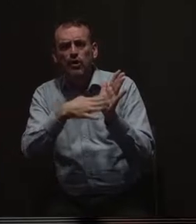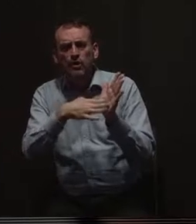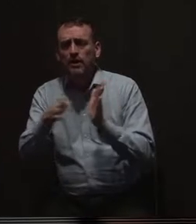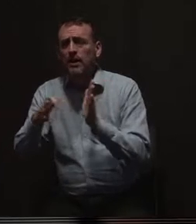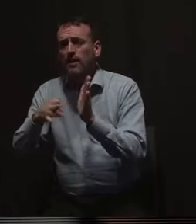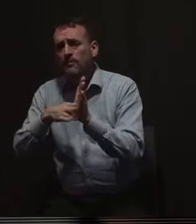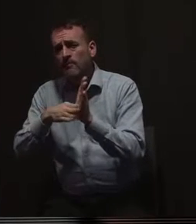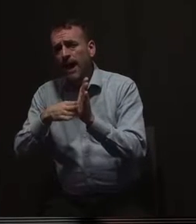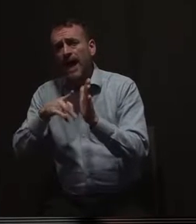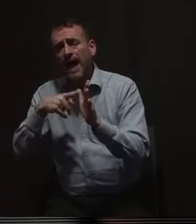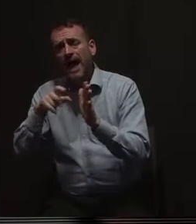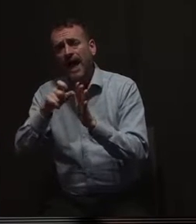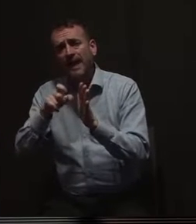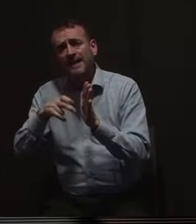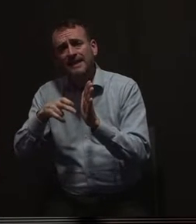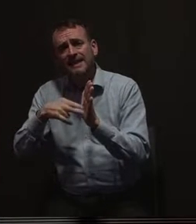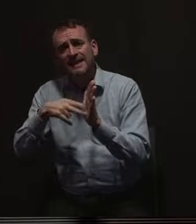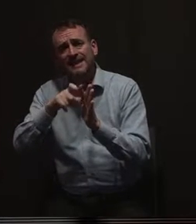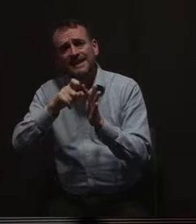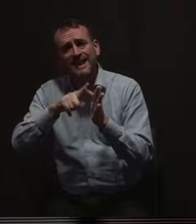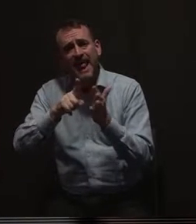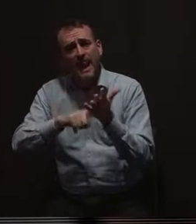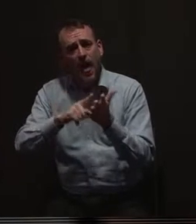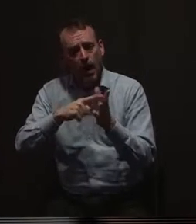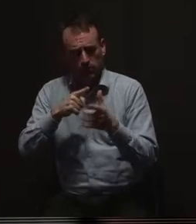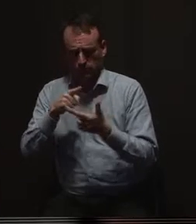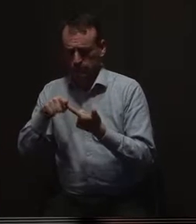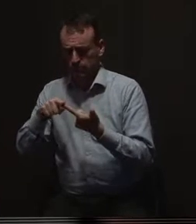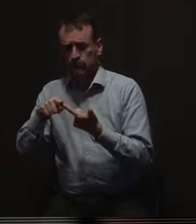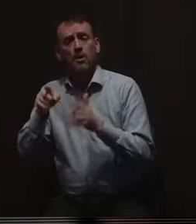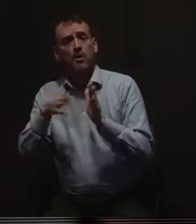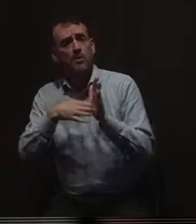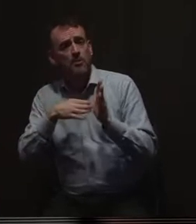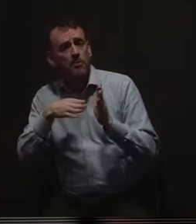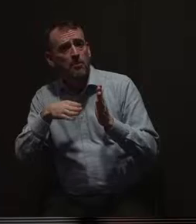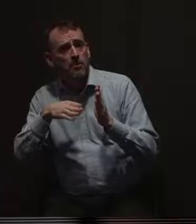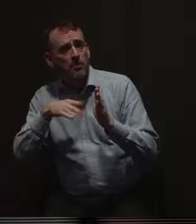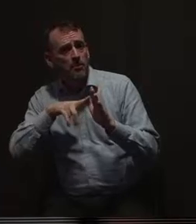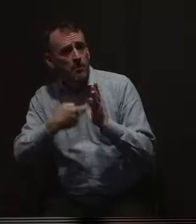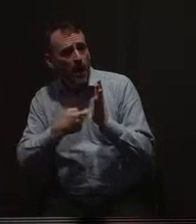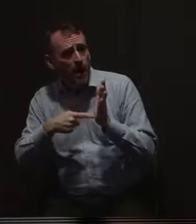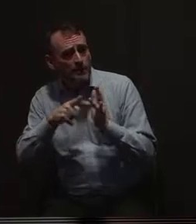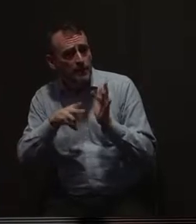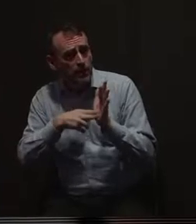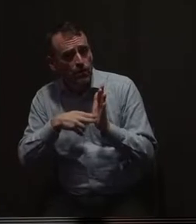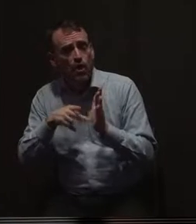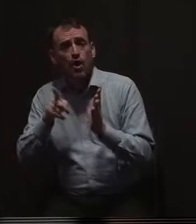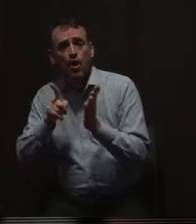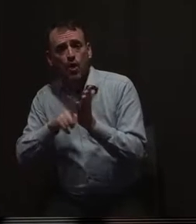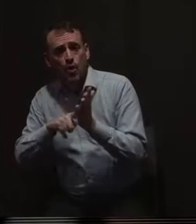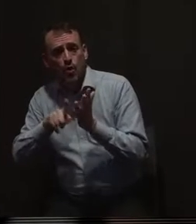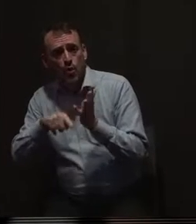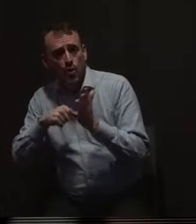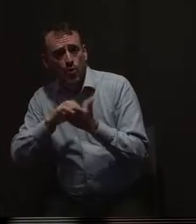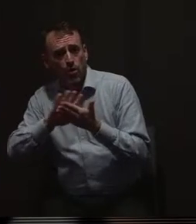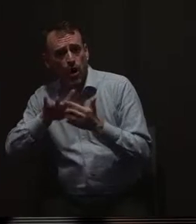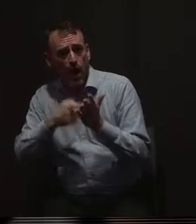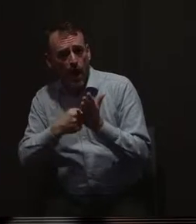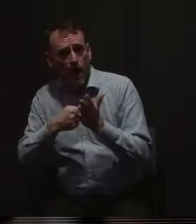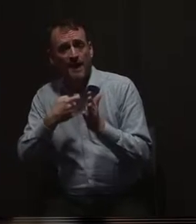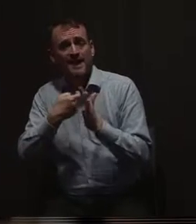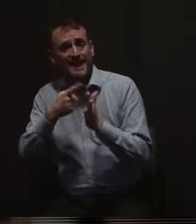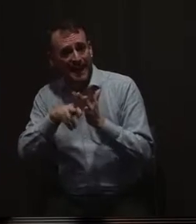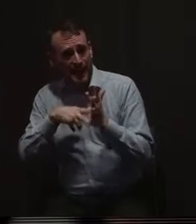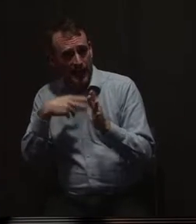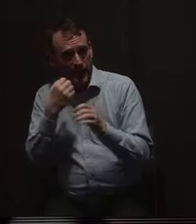all said, if we talk about a revolution, we've also talked about what do we do after a revolution? How can we talk about healing,